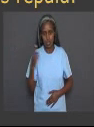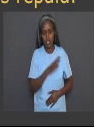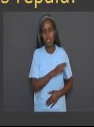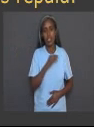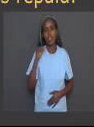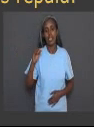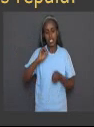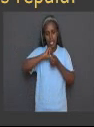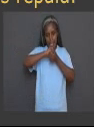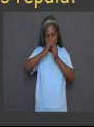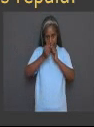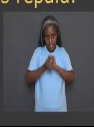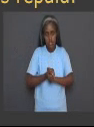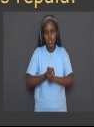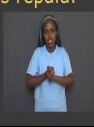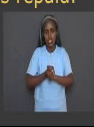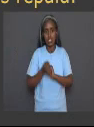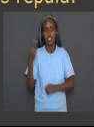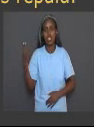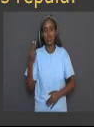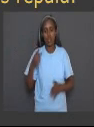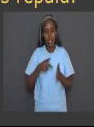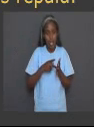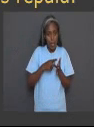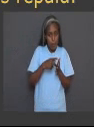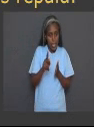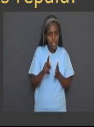in exchange, the issuer pays a